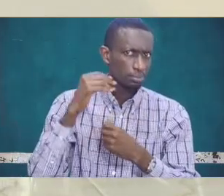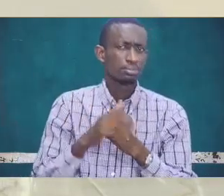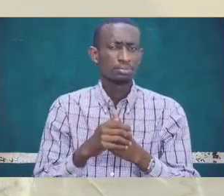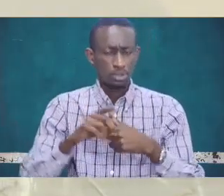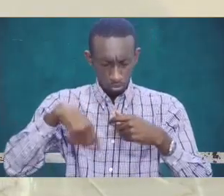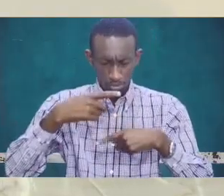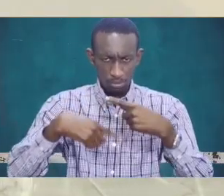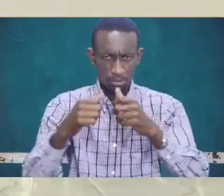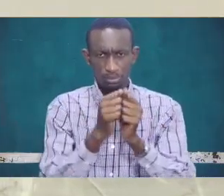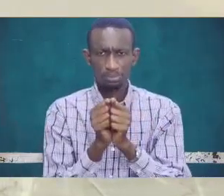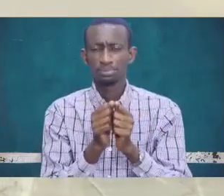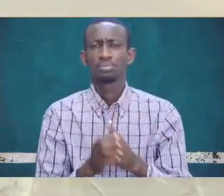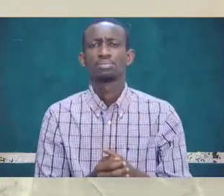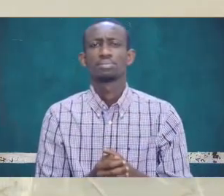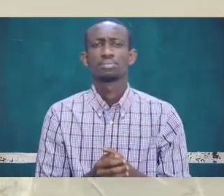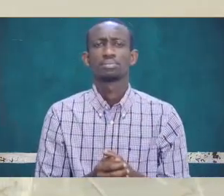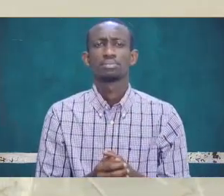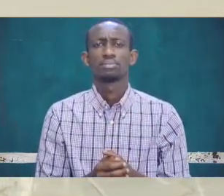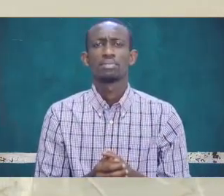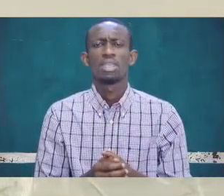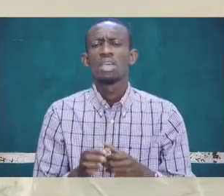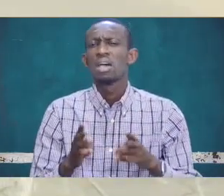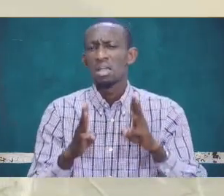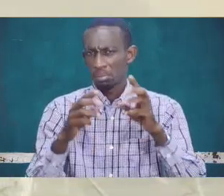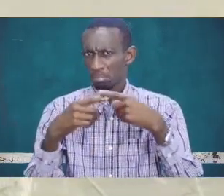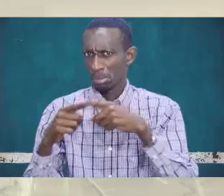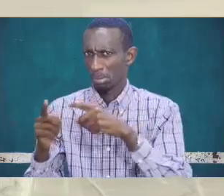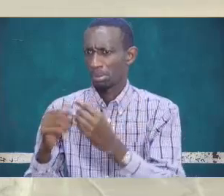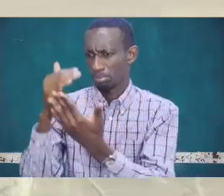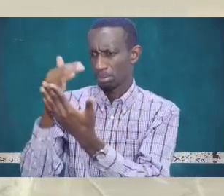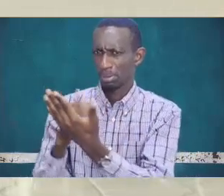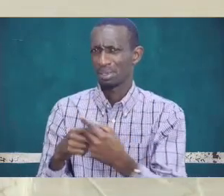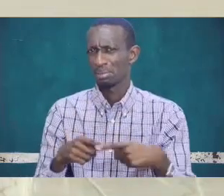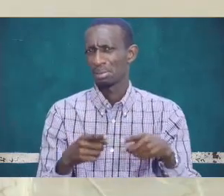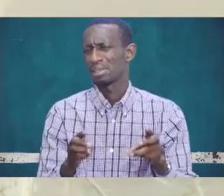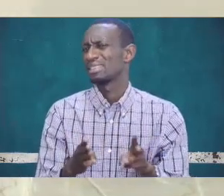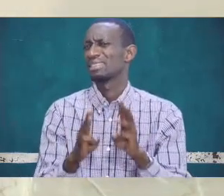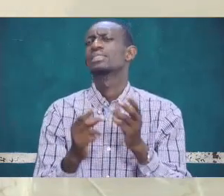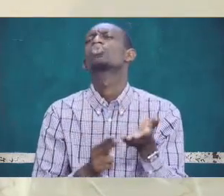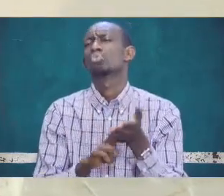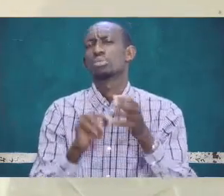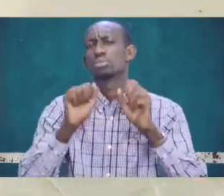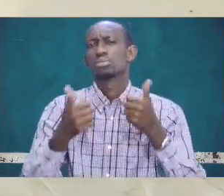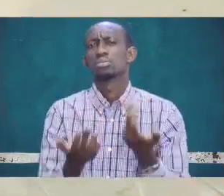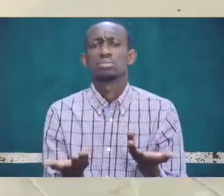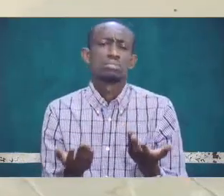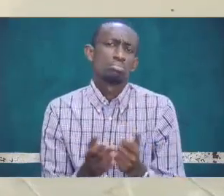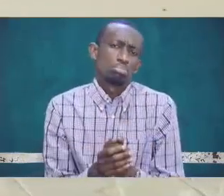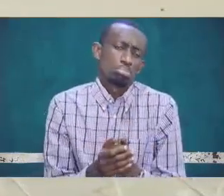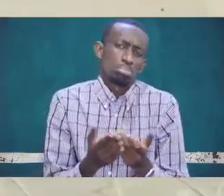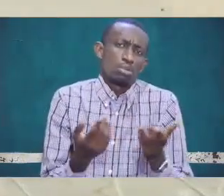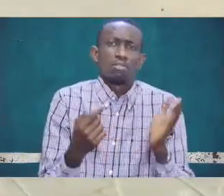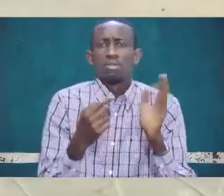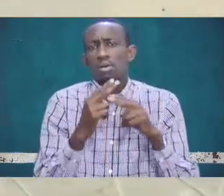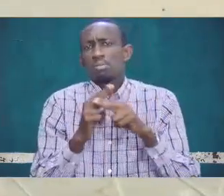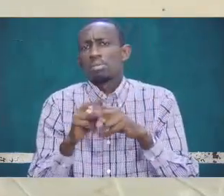time around. So there are several methods, a range of them that can be used. You can even mention